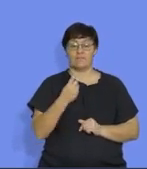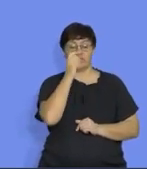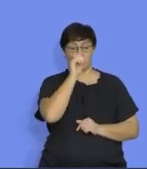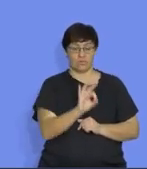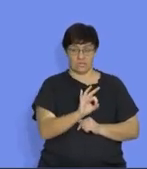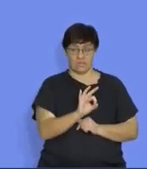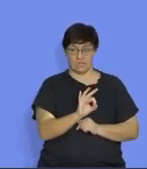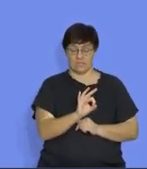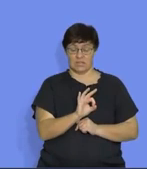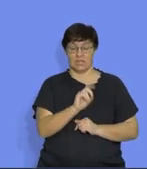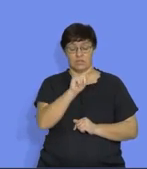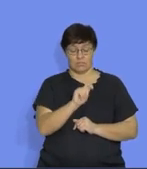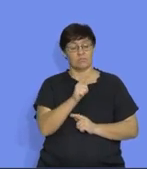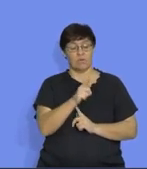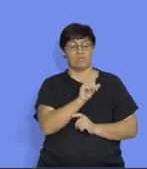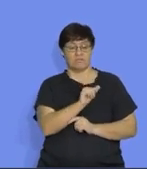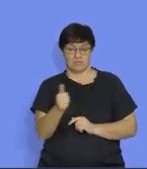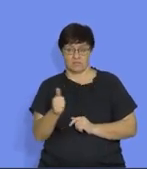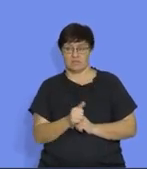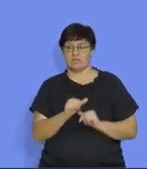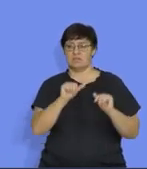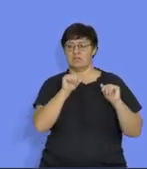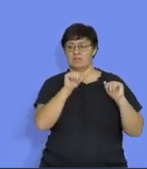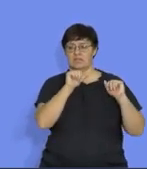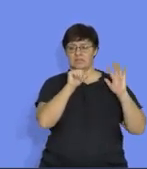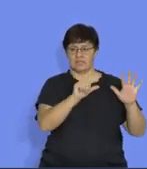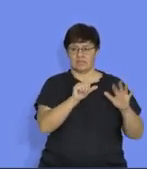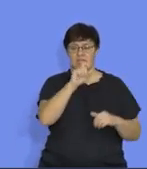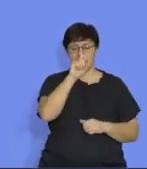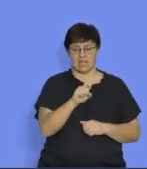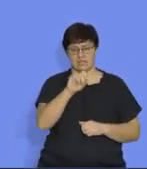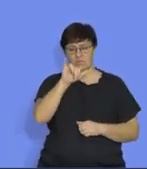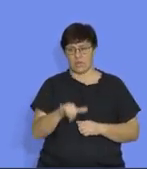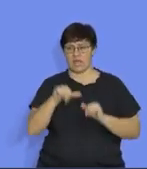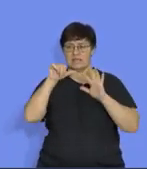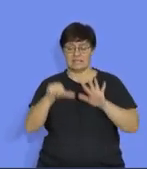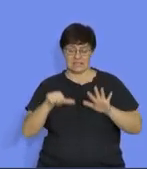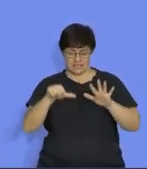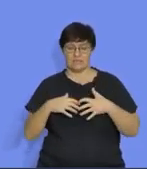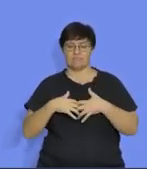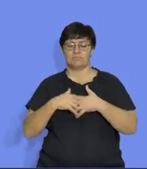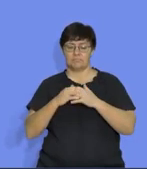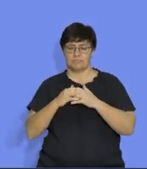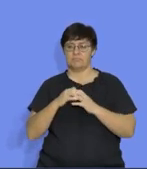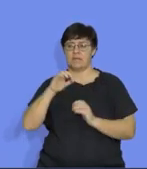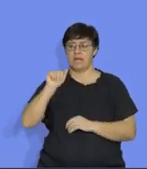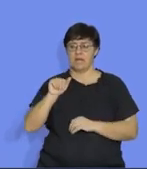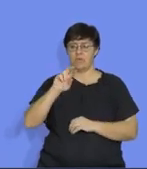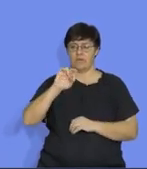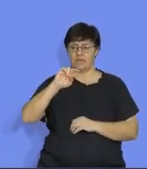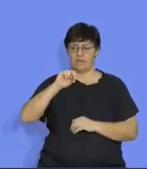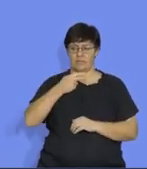3 terms of the sequence 6xy 16 form an arithmetic